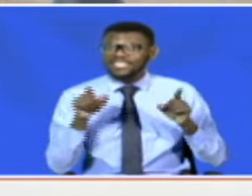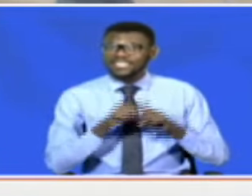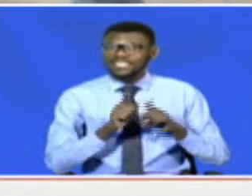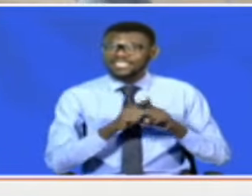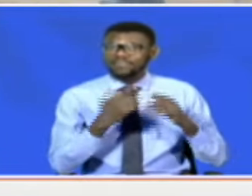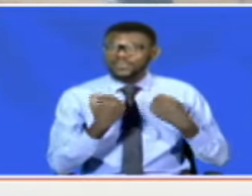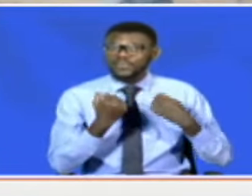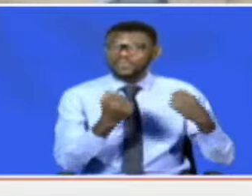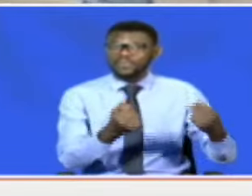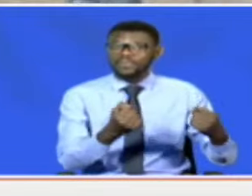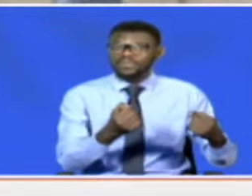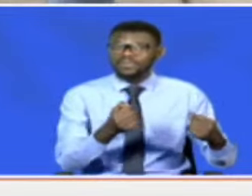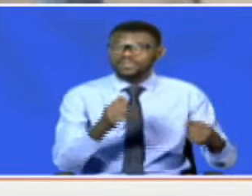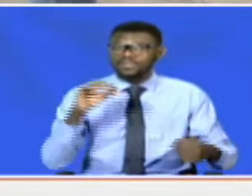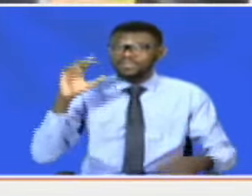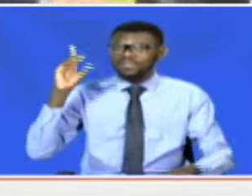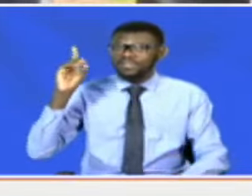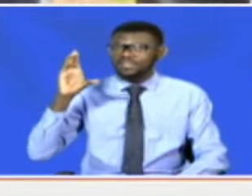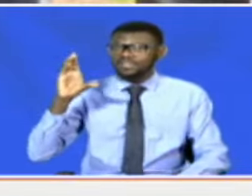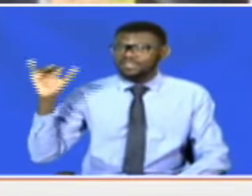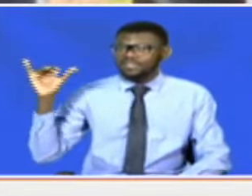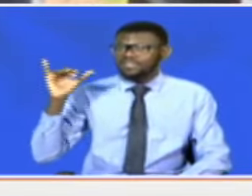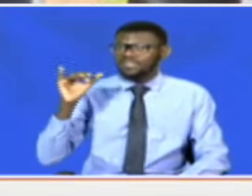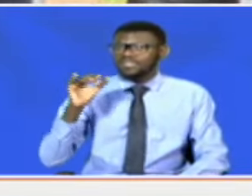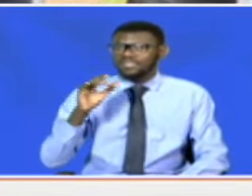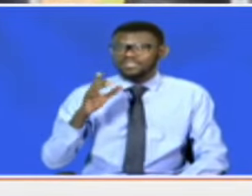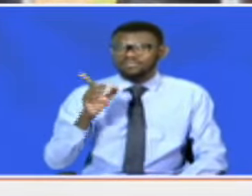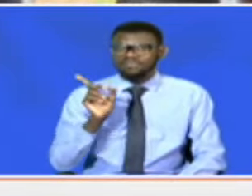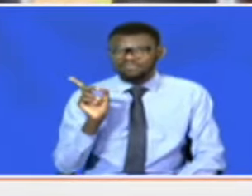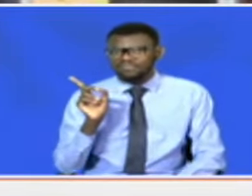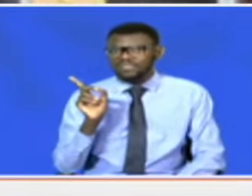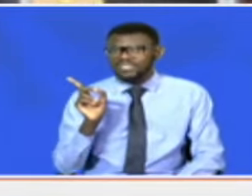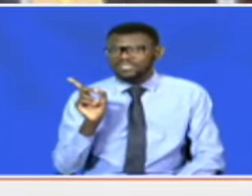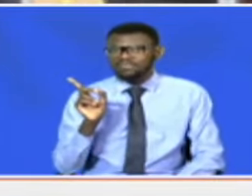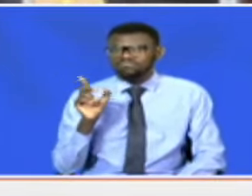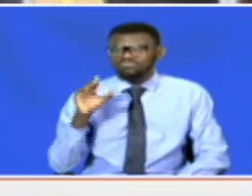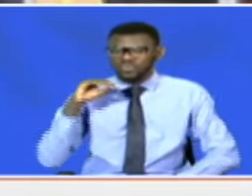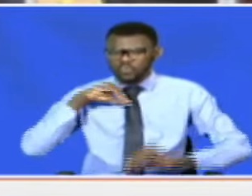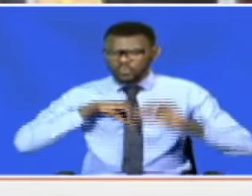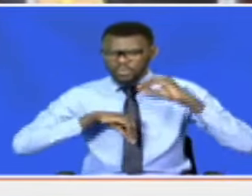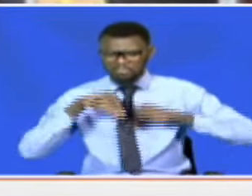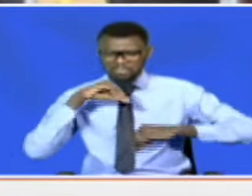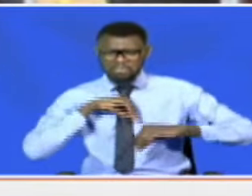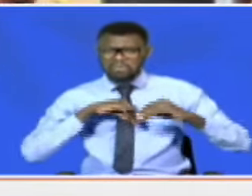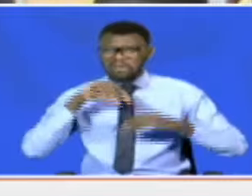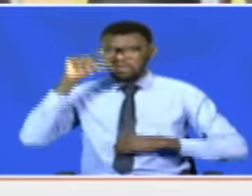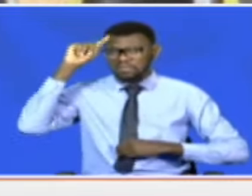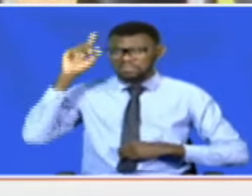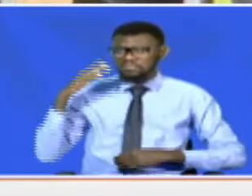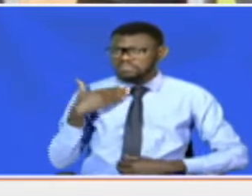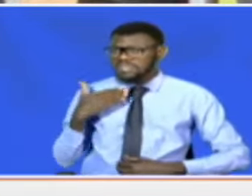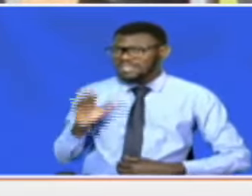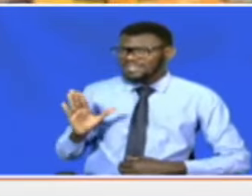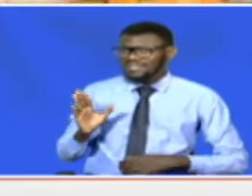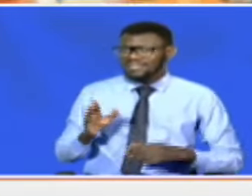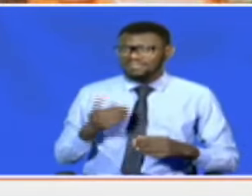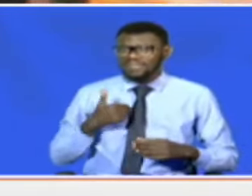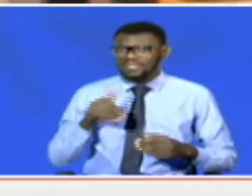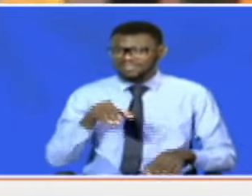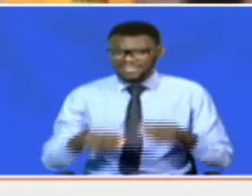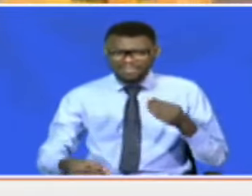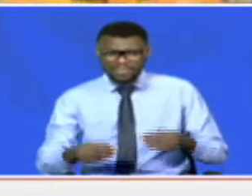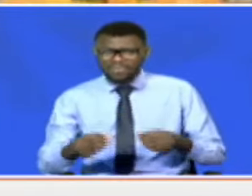was released. Kukusema tu watu za corrupt government, mnatufanyia mambo kama hizi. Mimi mrembavu, mnataka kuniongezea urembavu wingine.